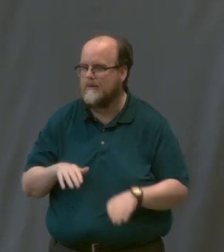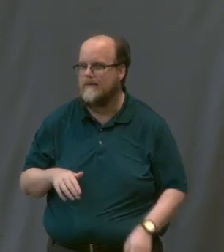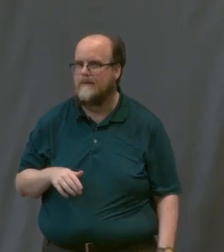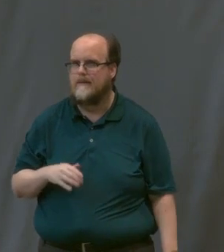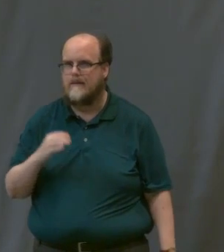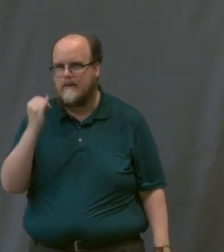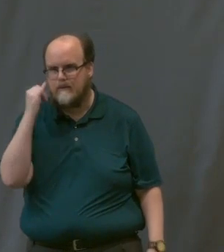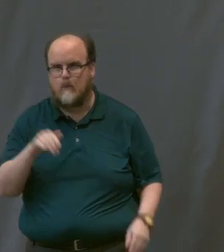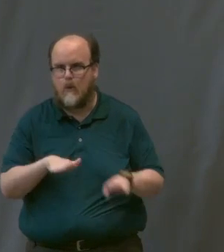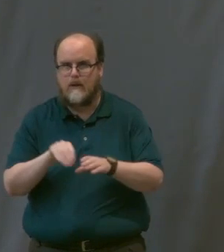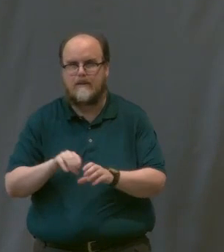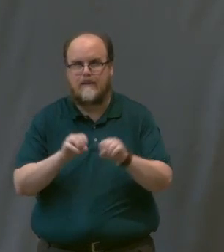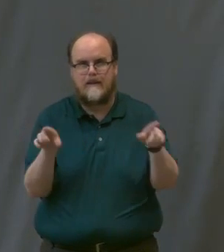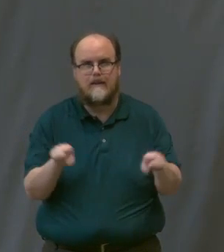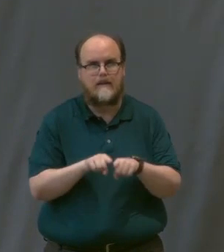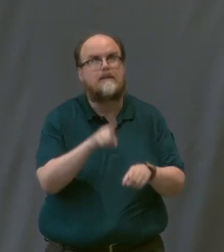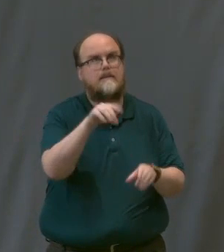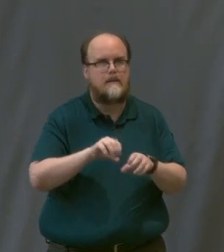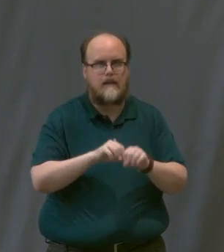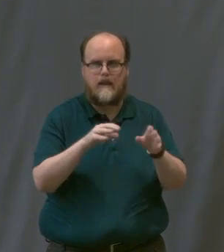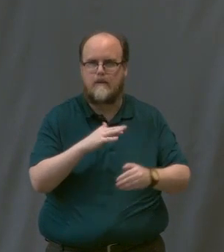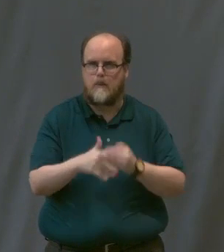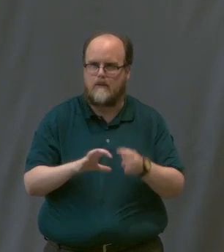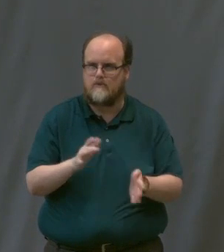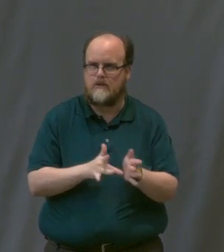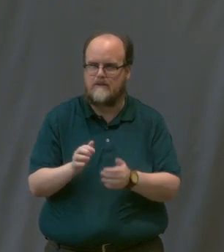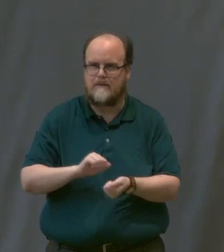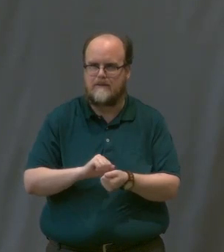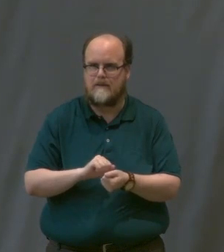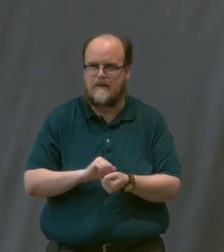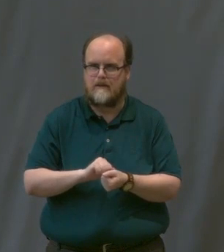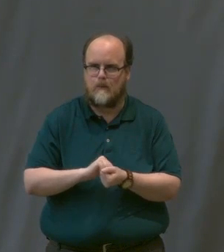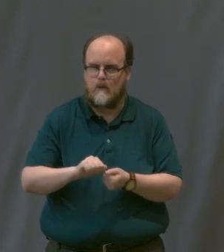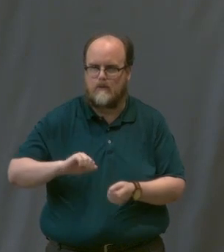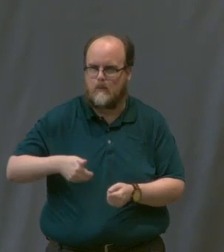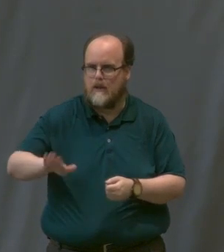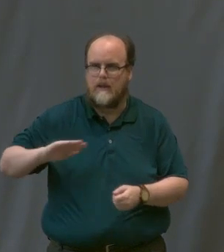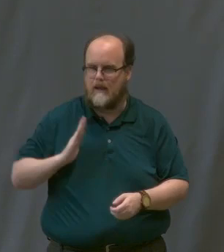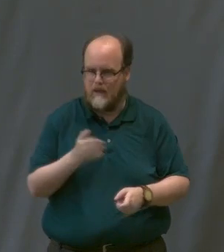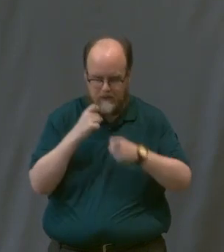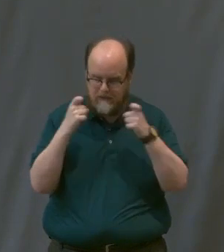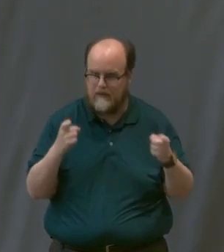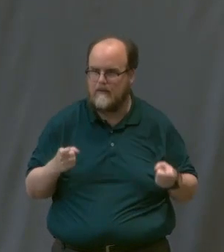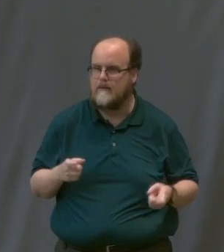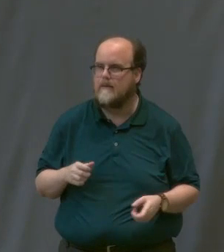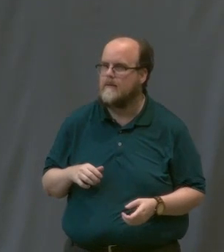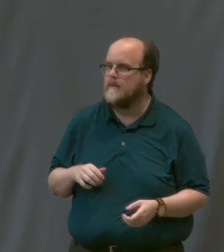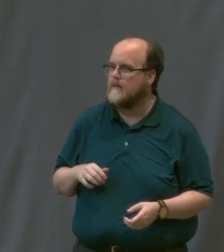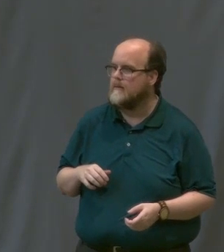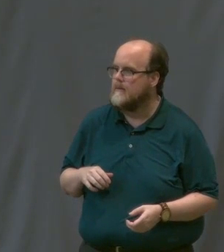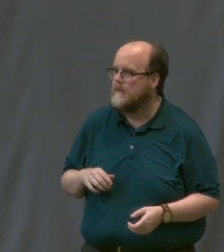If you walk in the light as He is in the light, then the blood of Jesus cleanses us from all sins. There's our memory verse again.